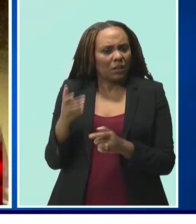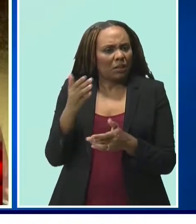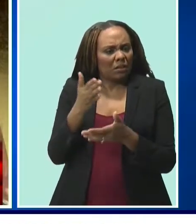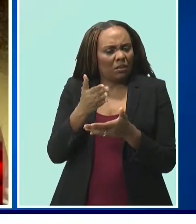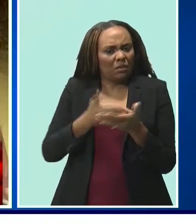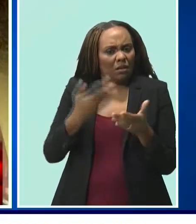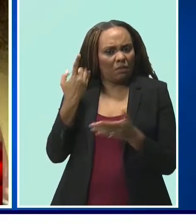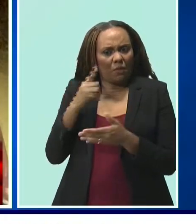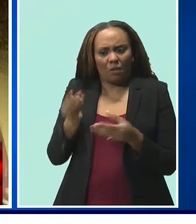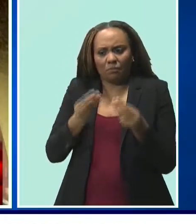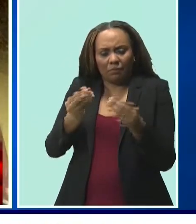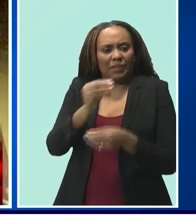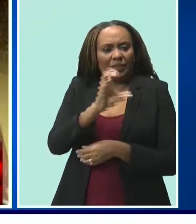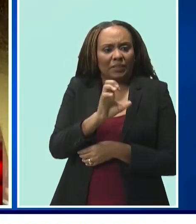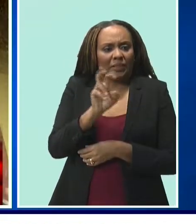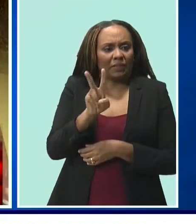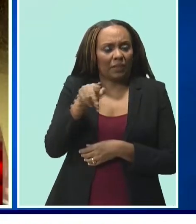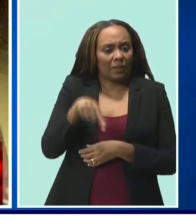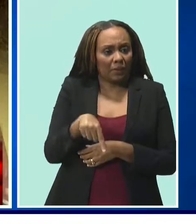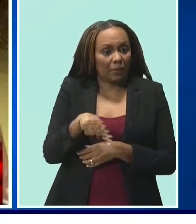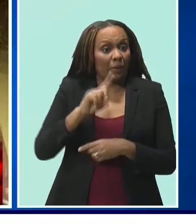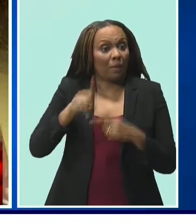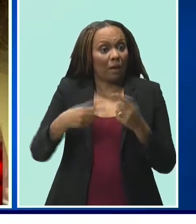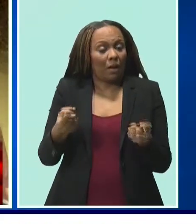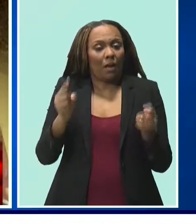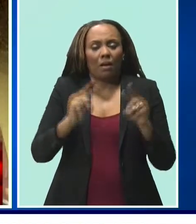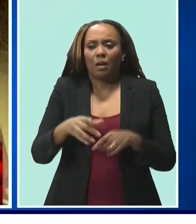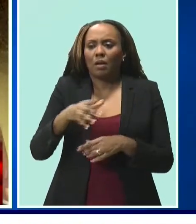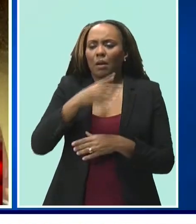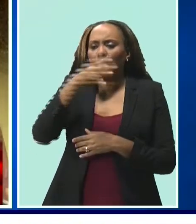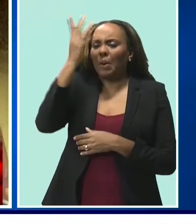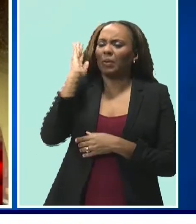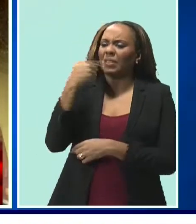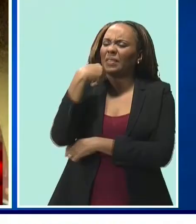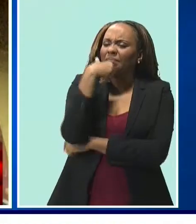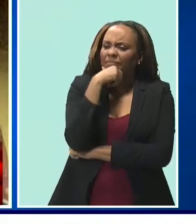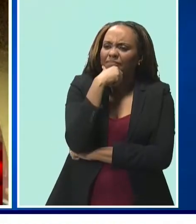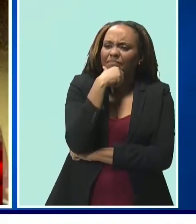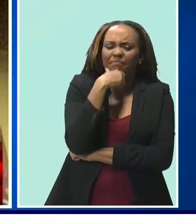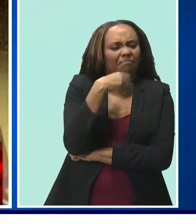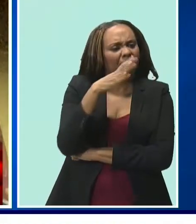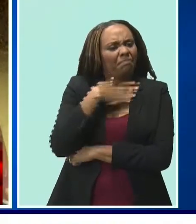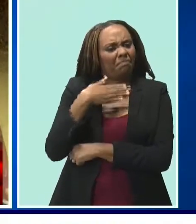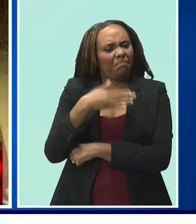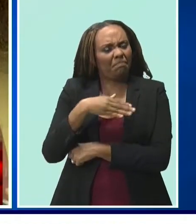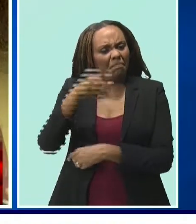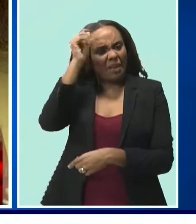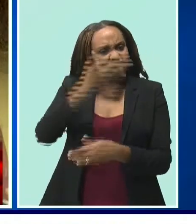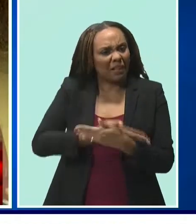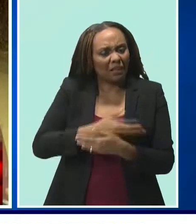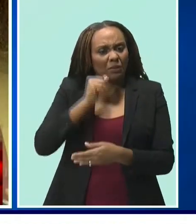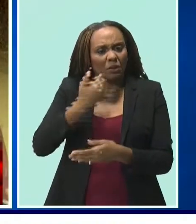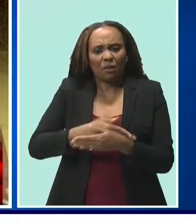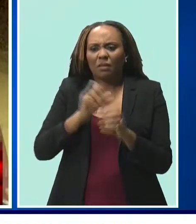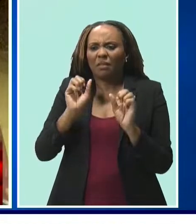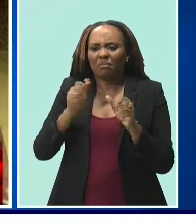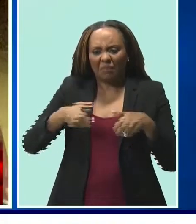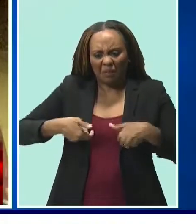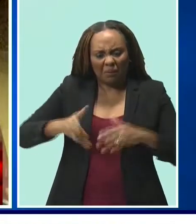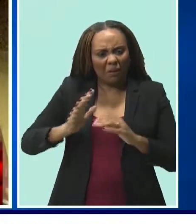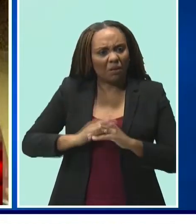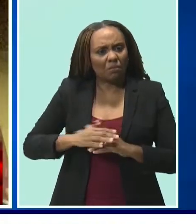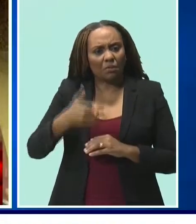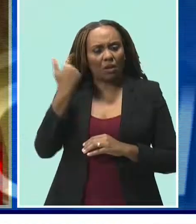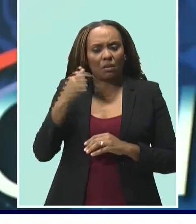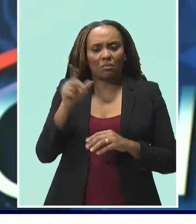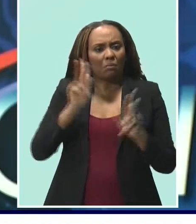as well. If that happens, parents will say, well, I can allow my child to do something like this because it is being